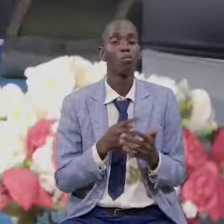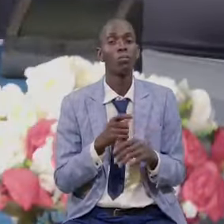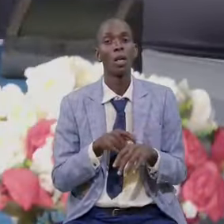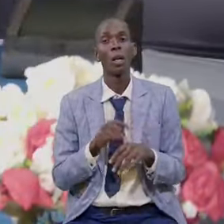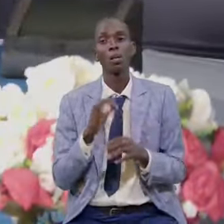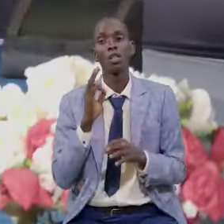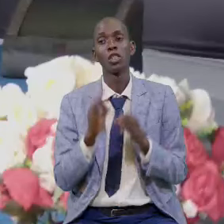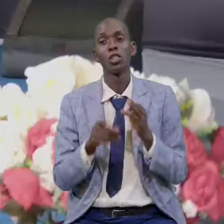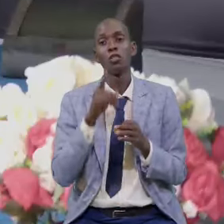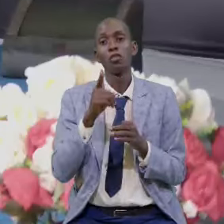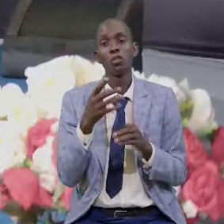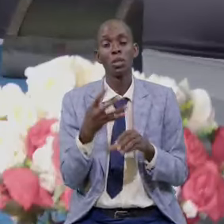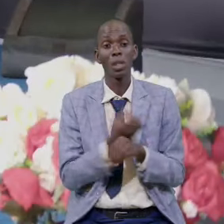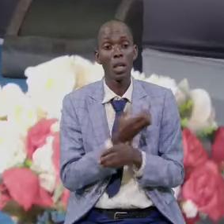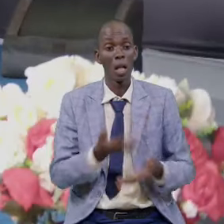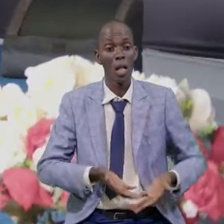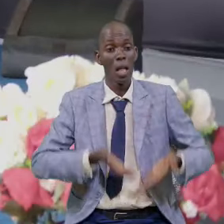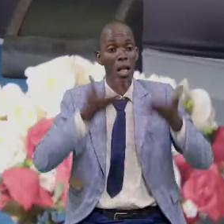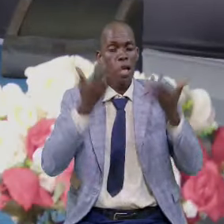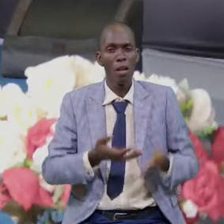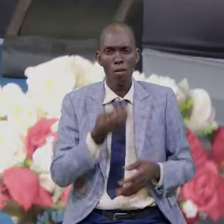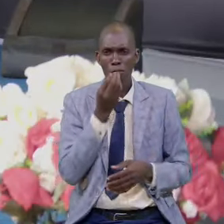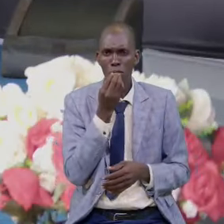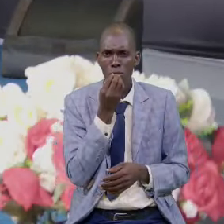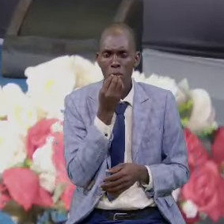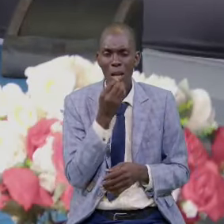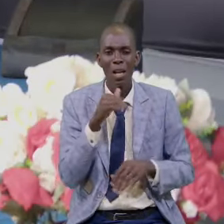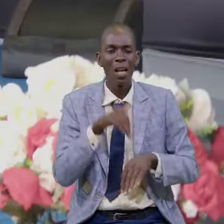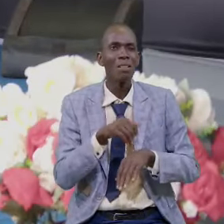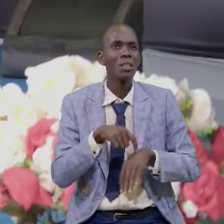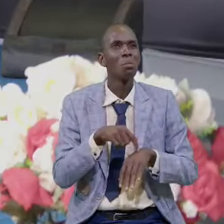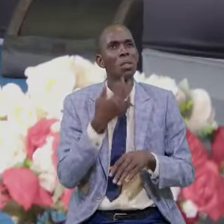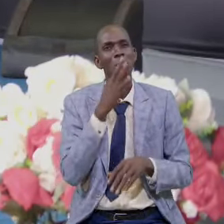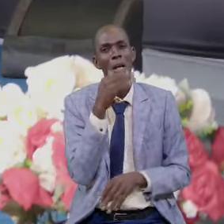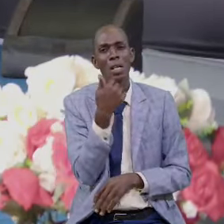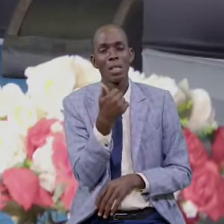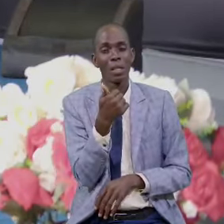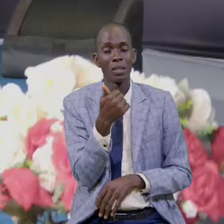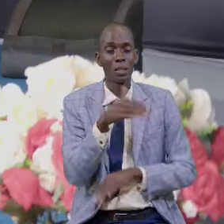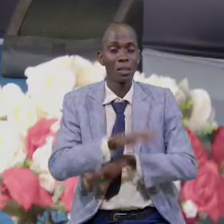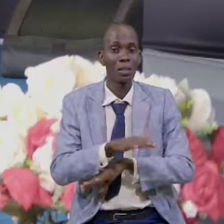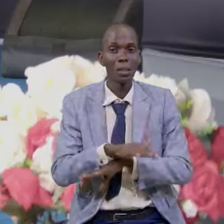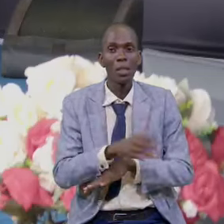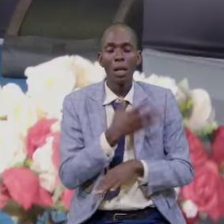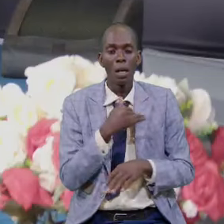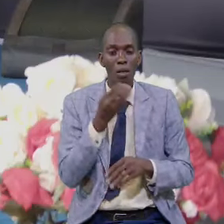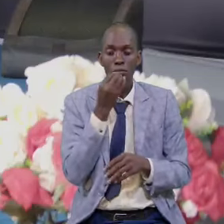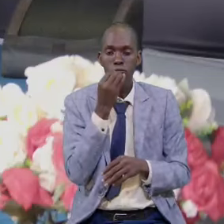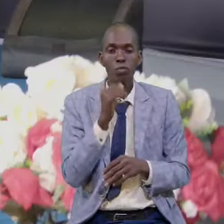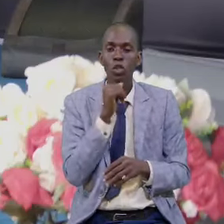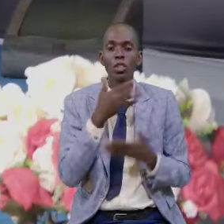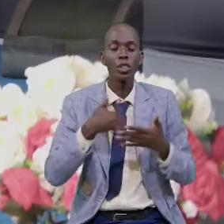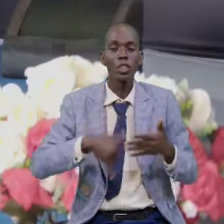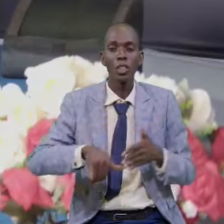heavy food at maybe 10 o'clock and the thing is not digesting yet, and then you go to